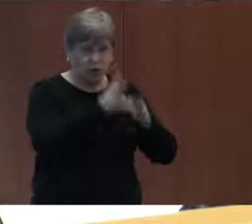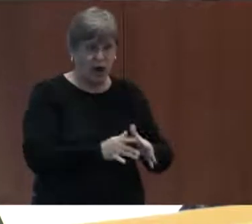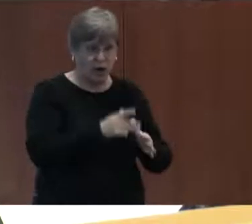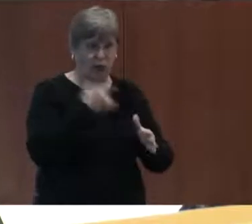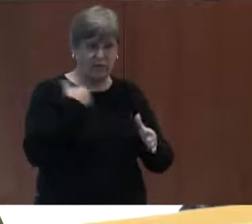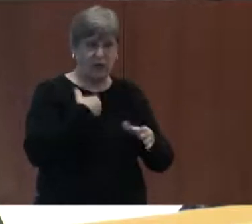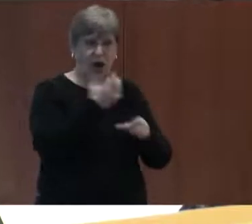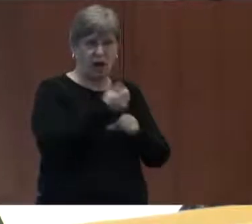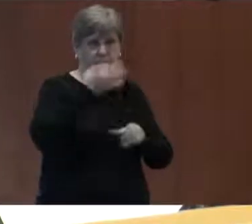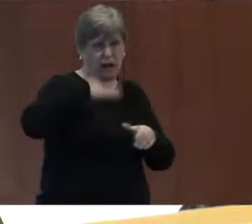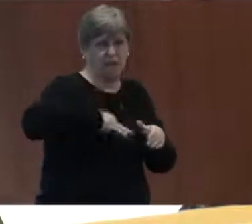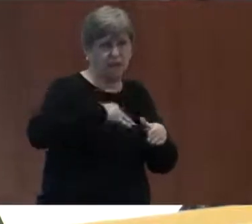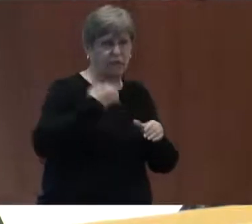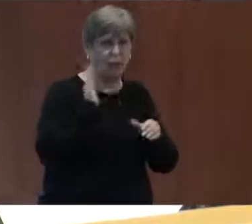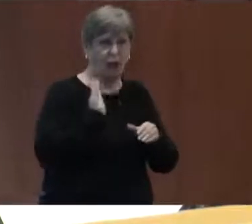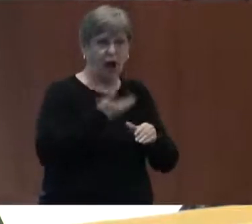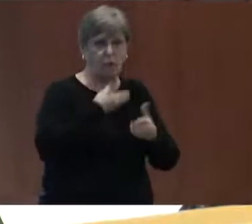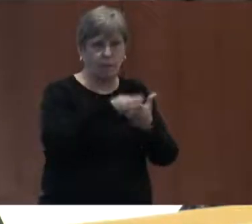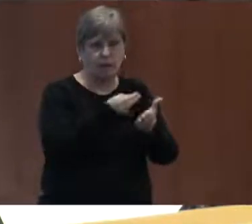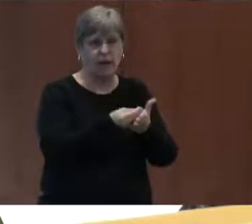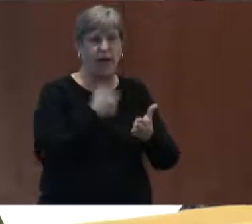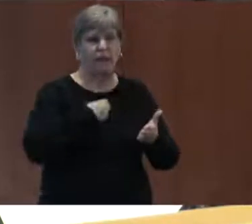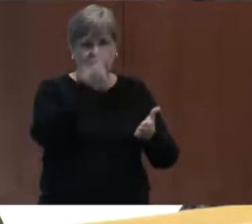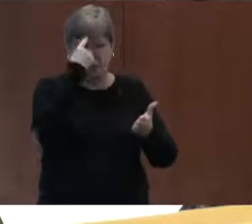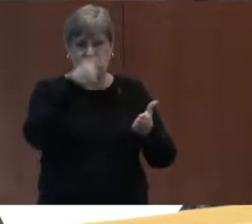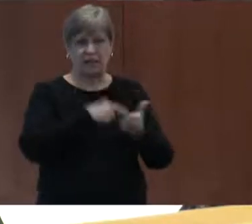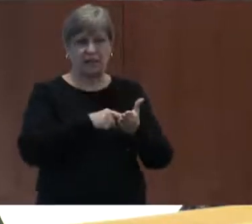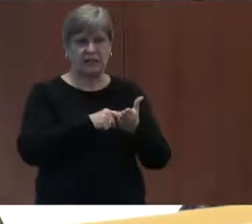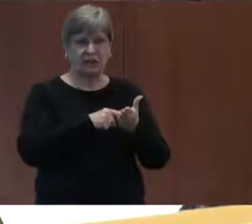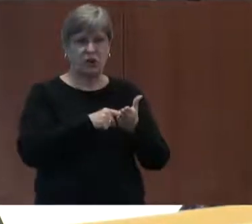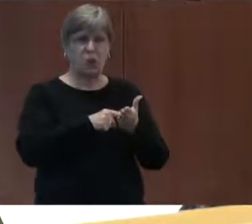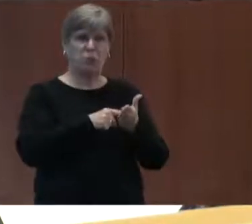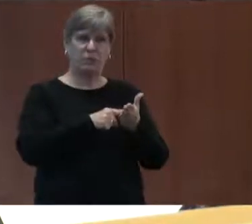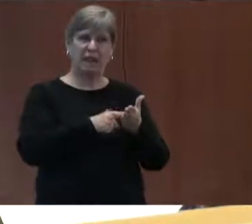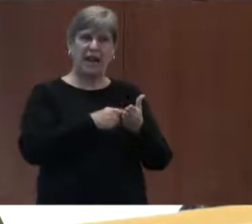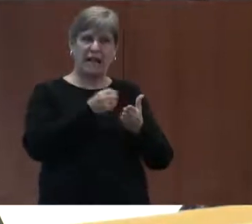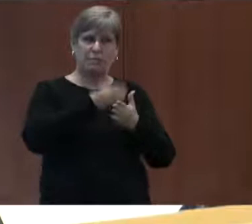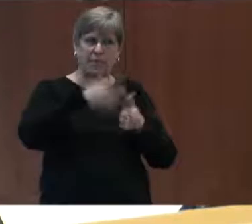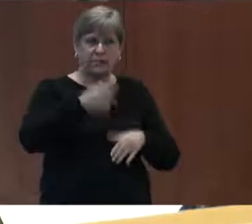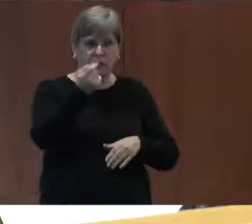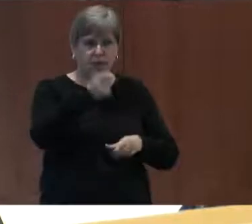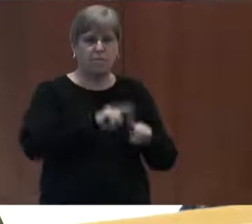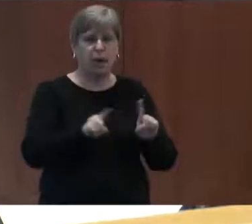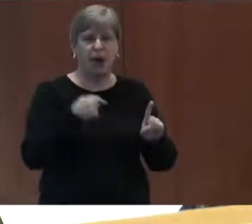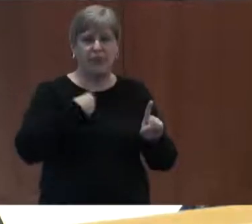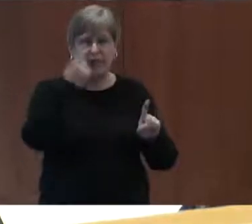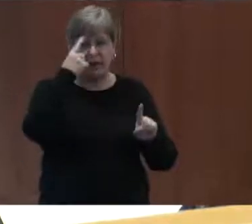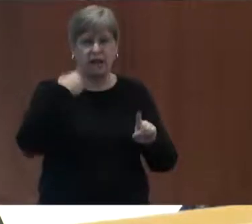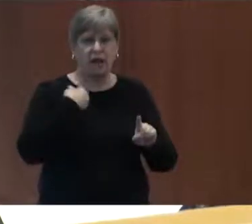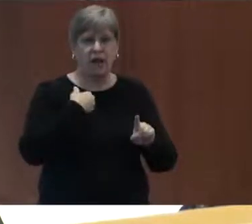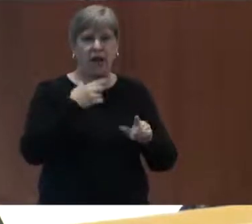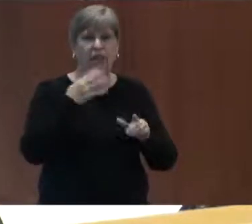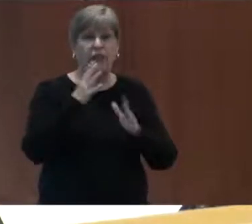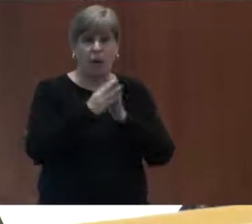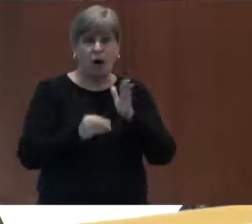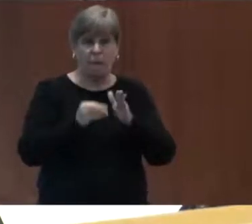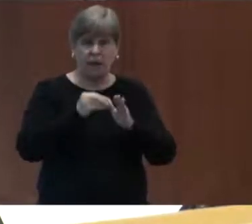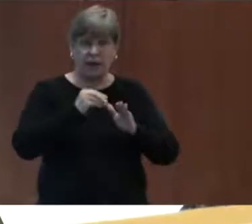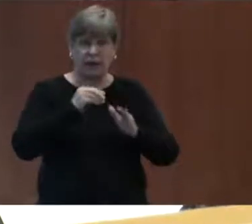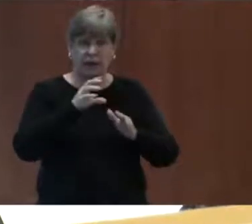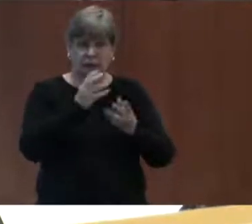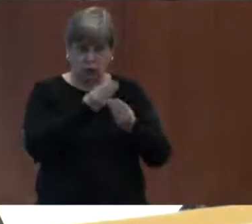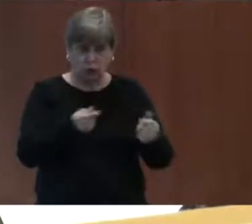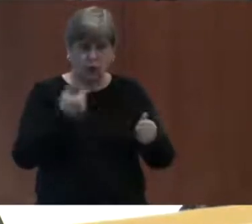that that's going to happen out of this, even though it seems like a pretty steep price tag. But we're not talking about, I think our copier solutions, we're just extending